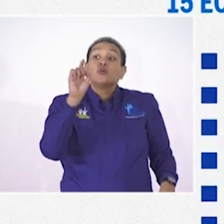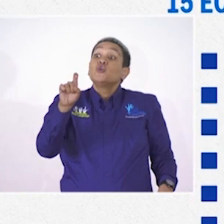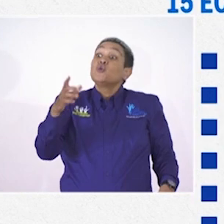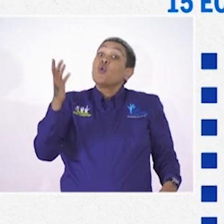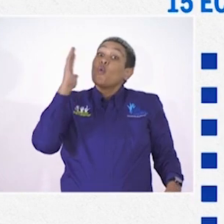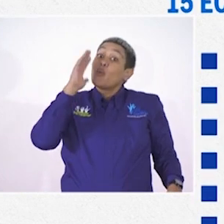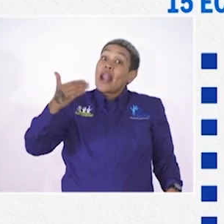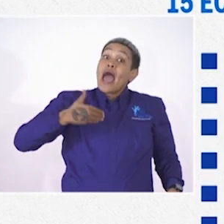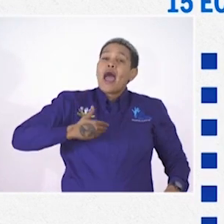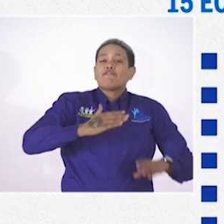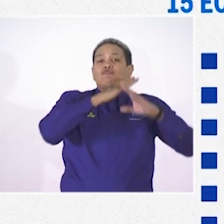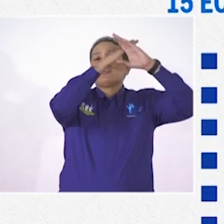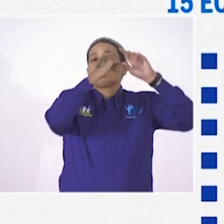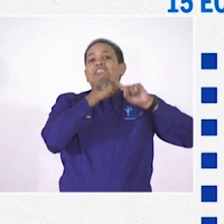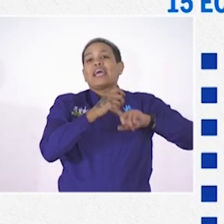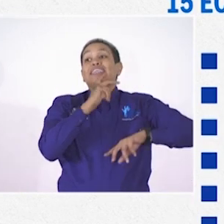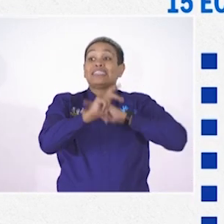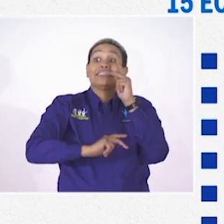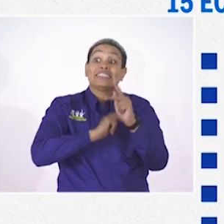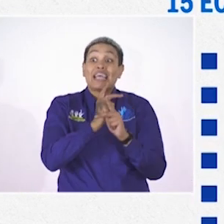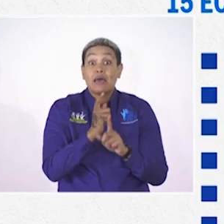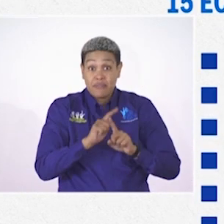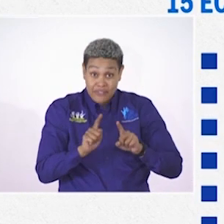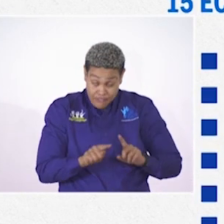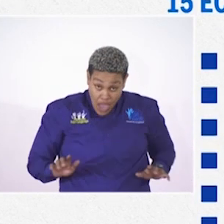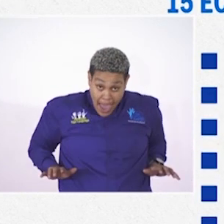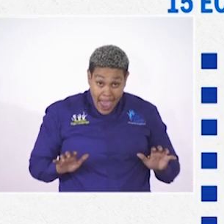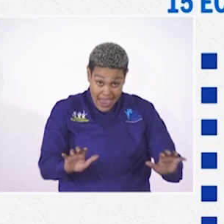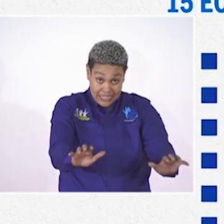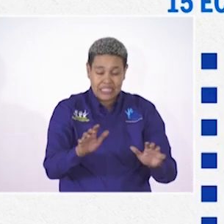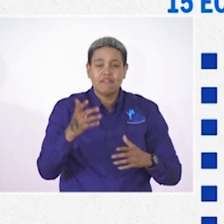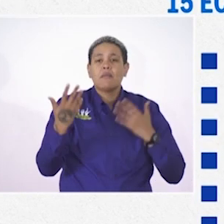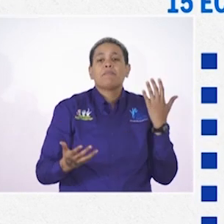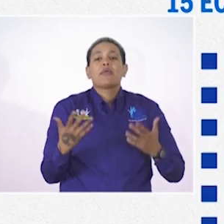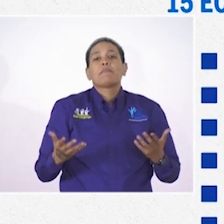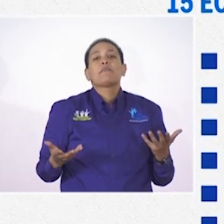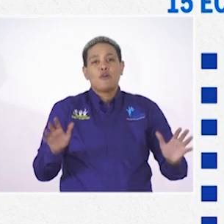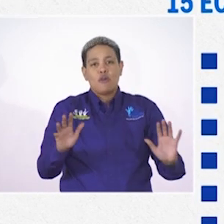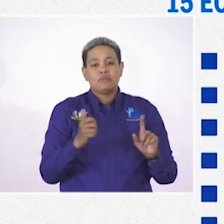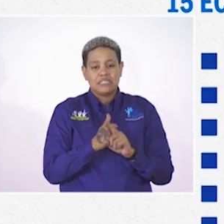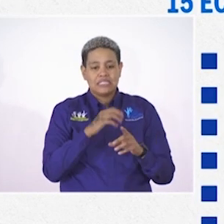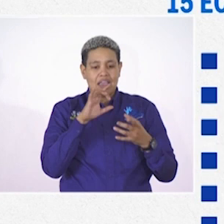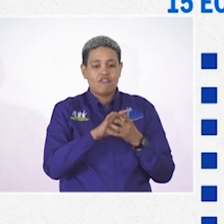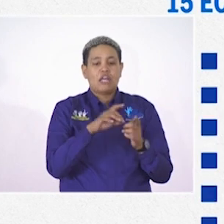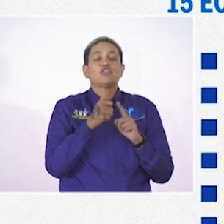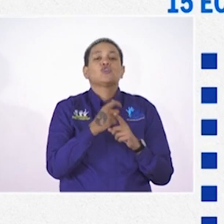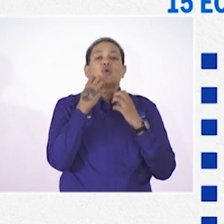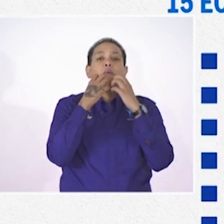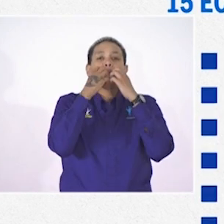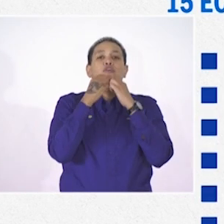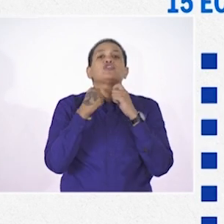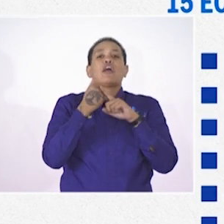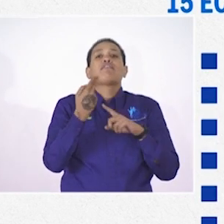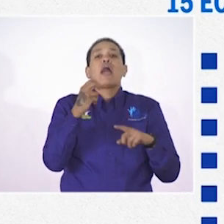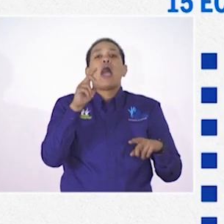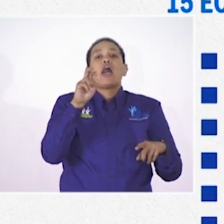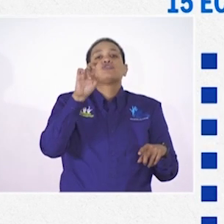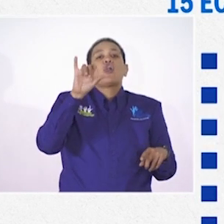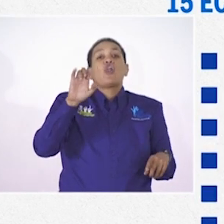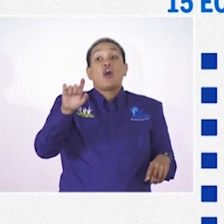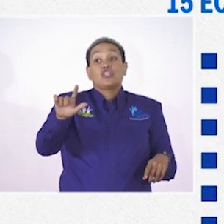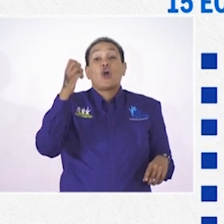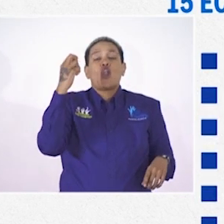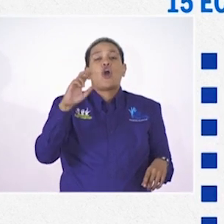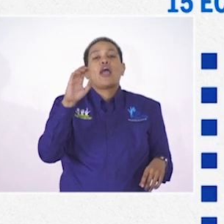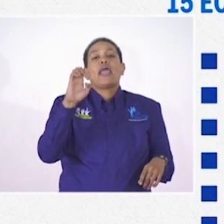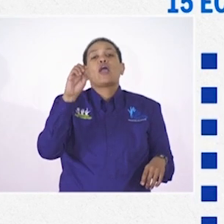will have restrictions on the types of activities that may be permitted in order to preserve their hydrological or ecological